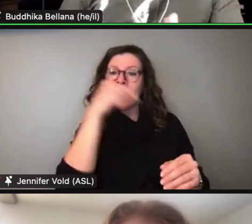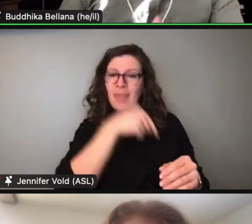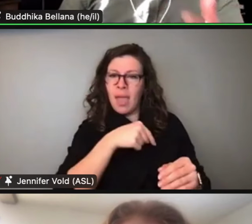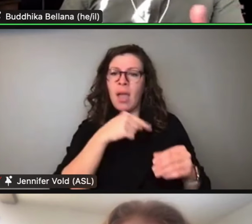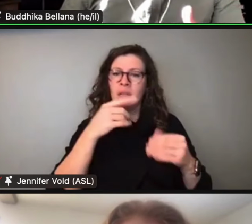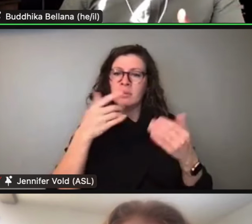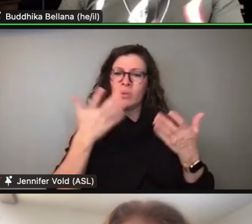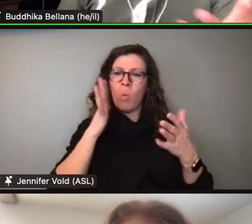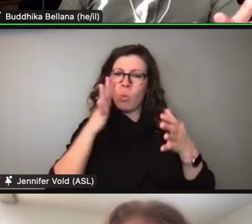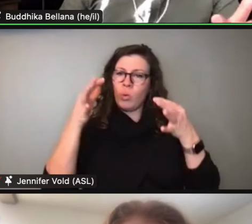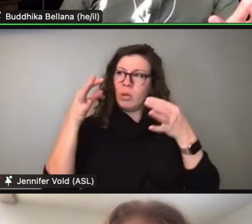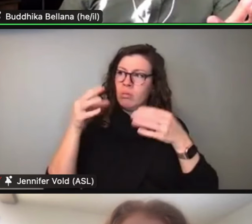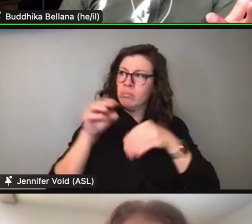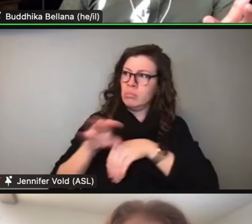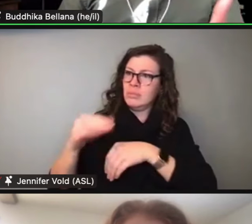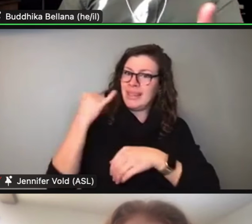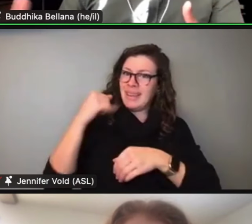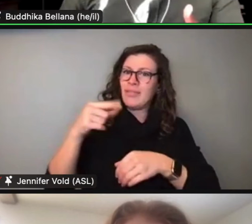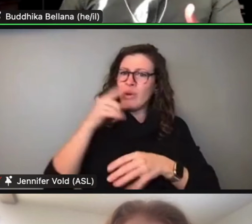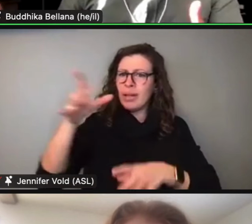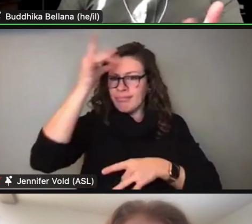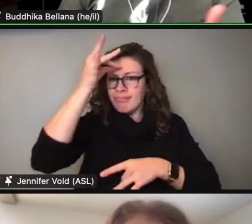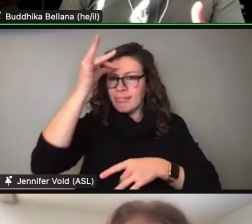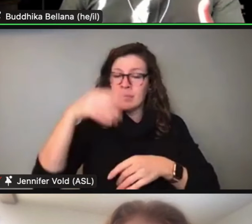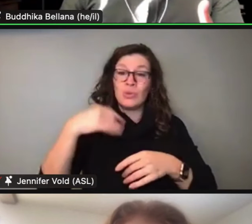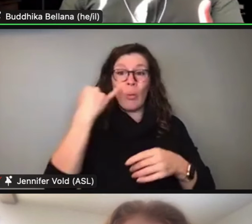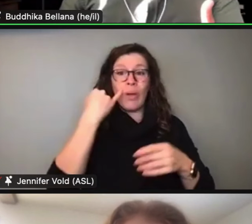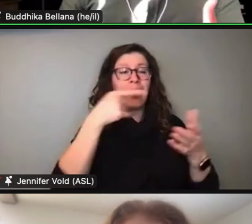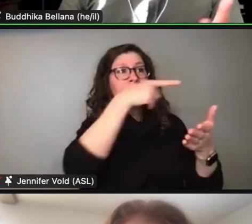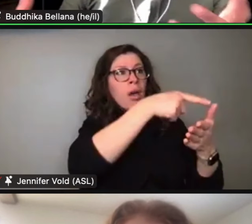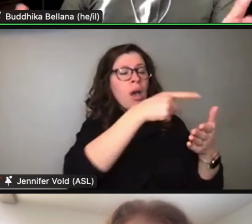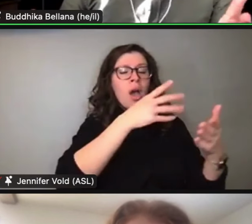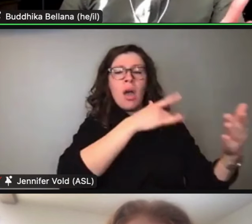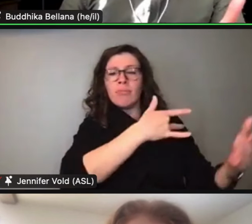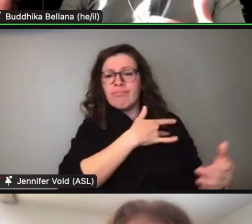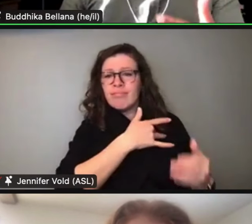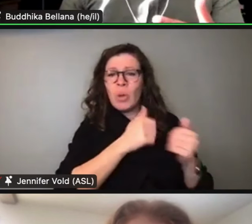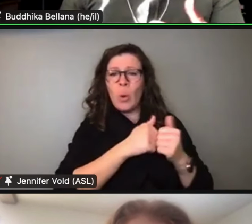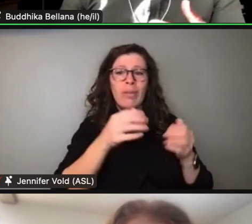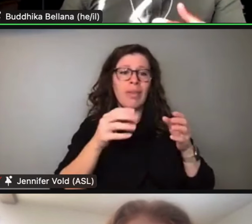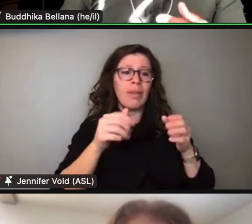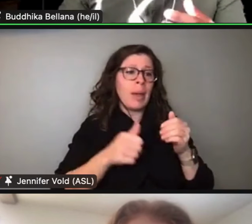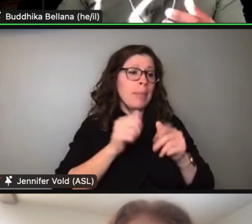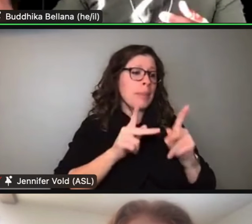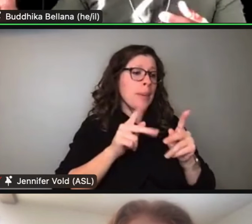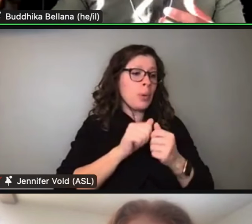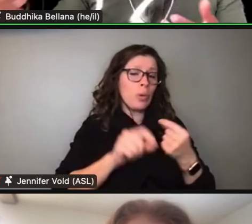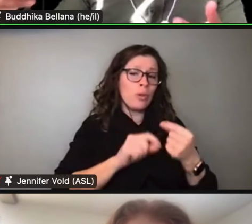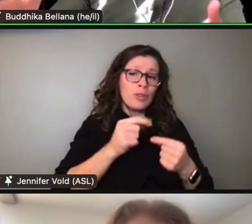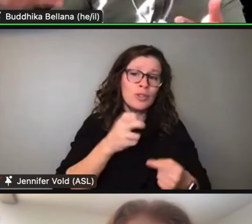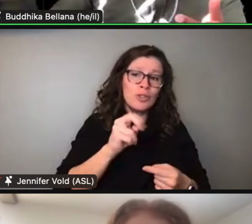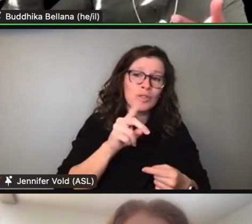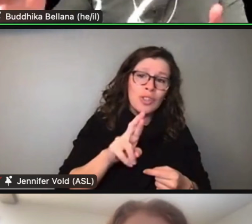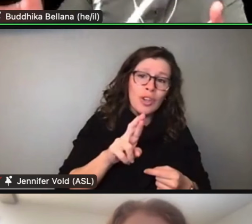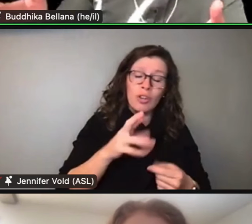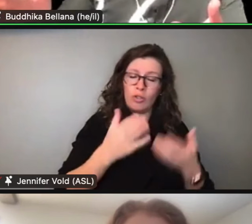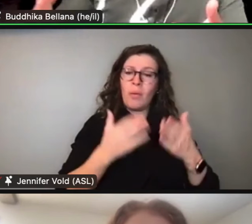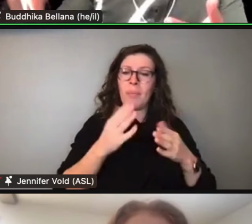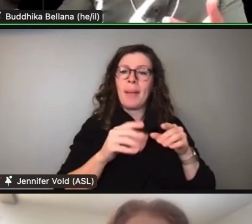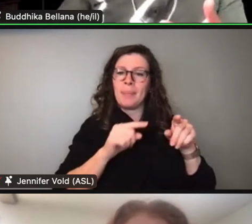might resonate with older people or people of a certain gender, then maybe that story would then